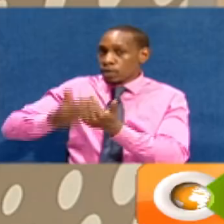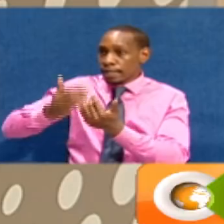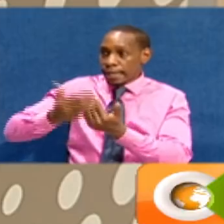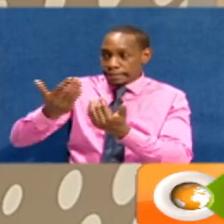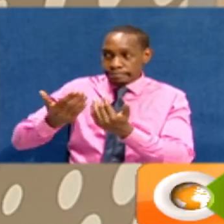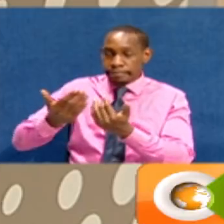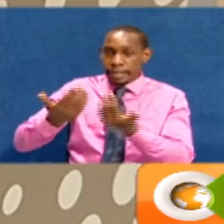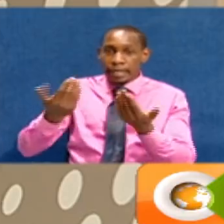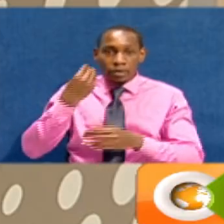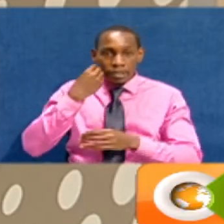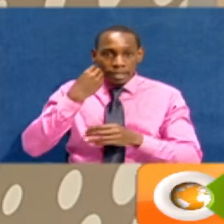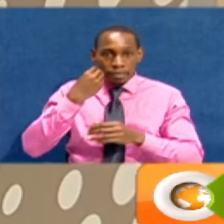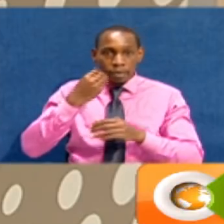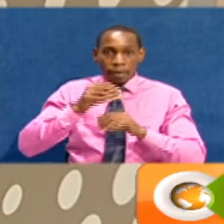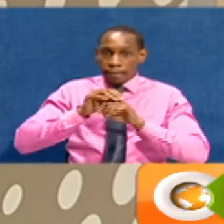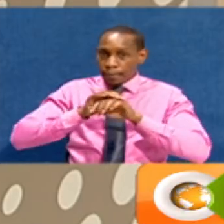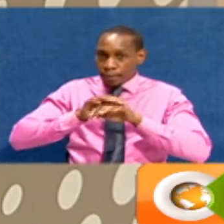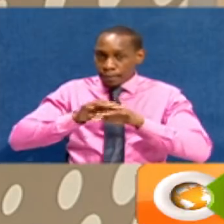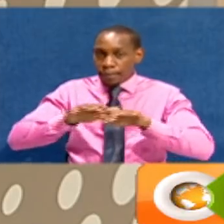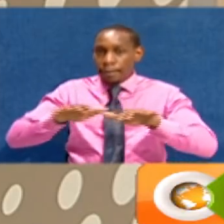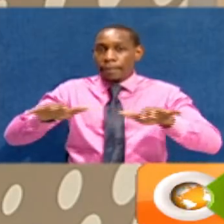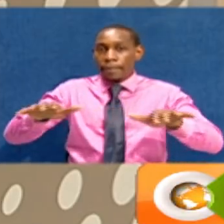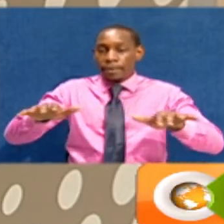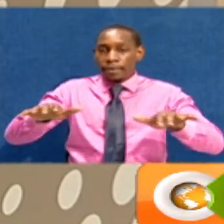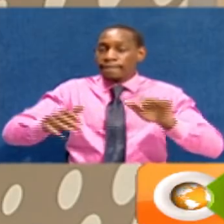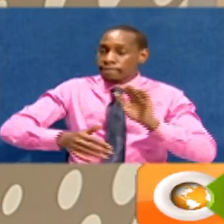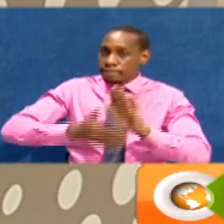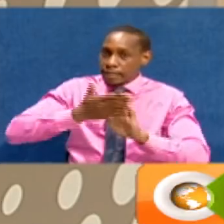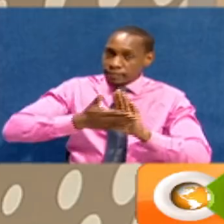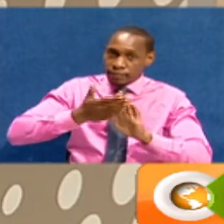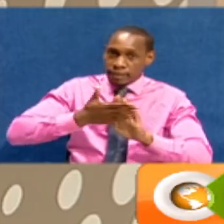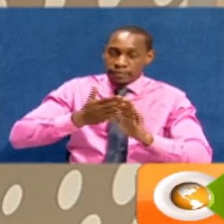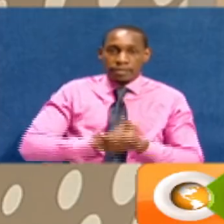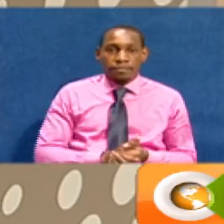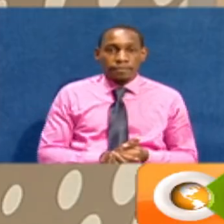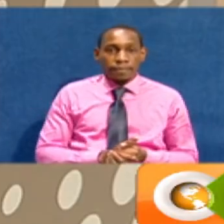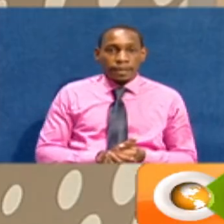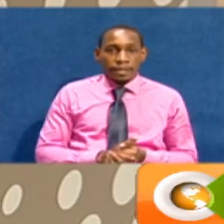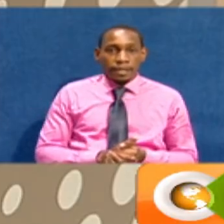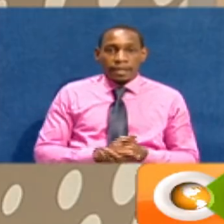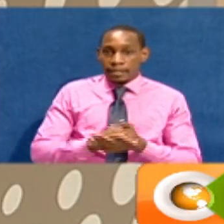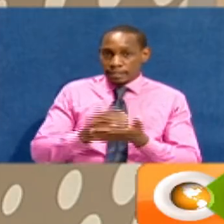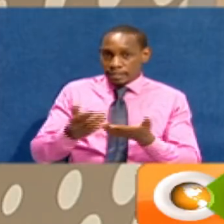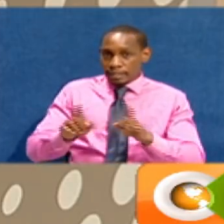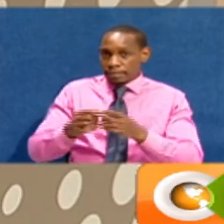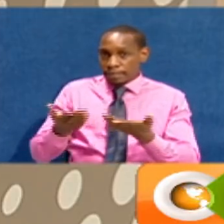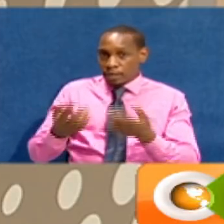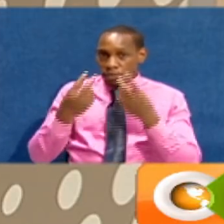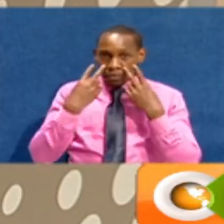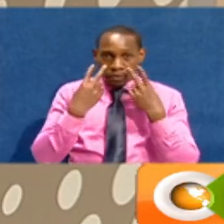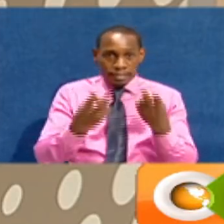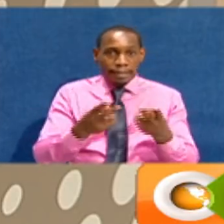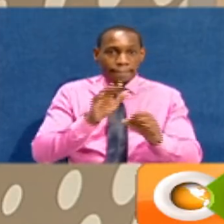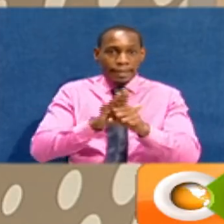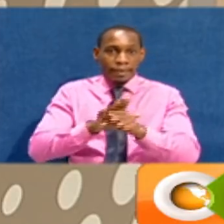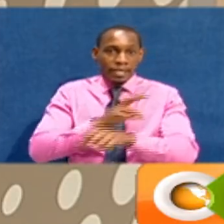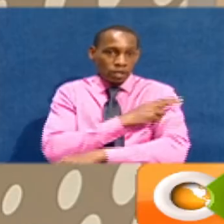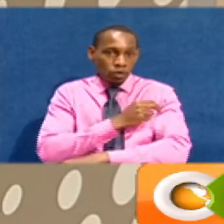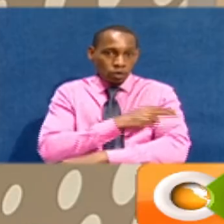attention, the disease has progressed, quite rapidly and very far. And so that's why you're starting to see,